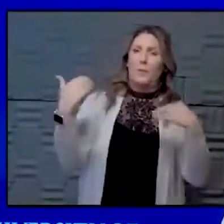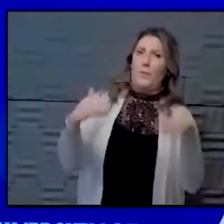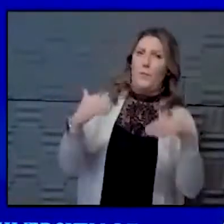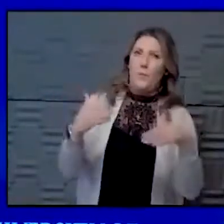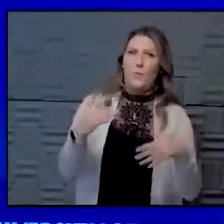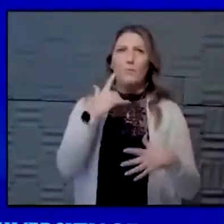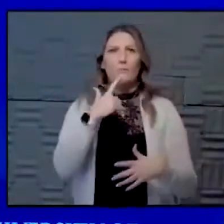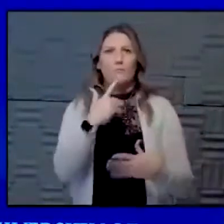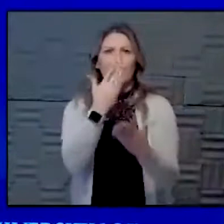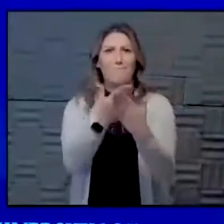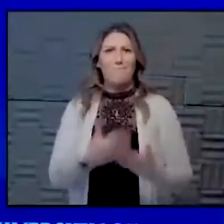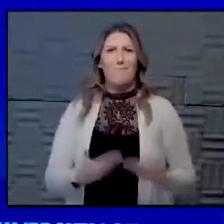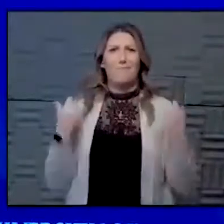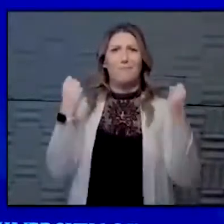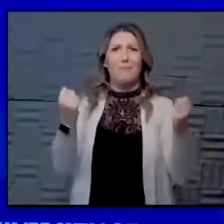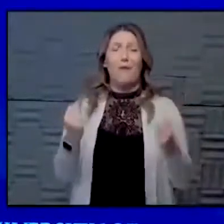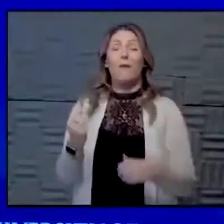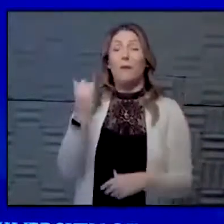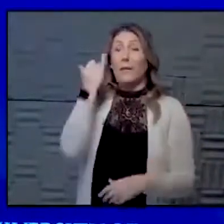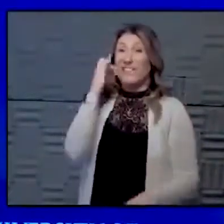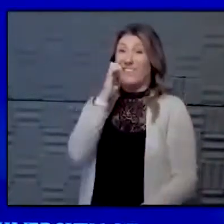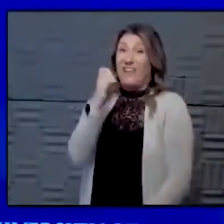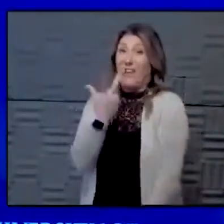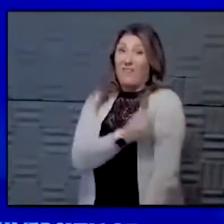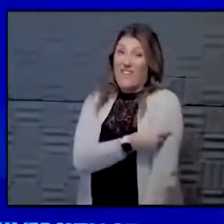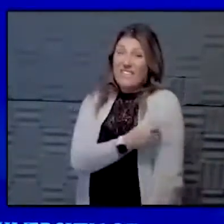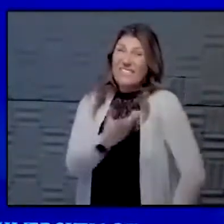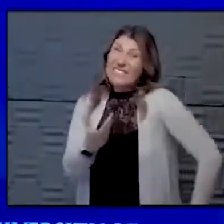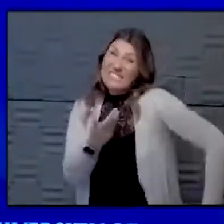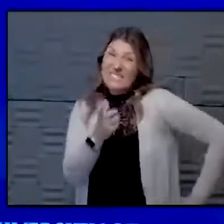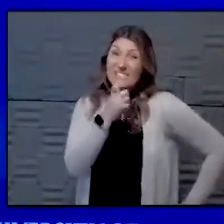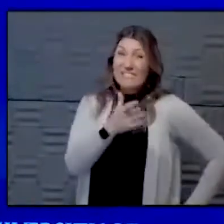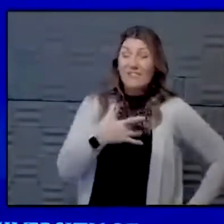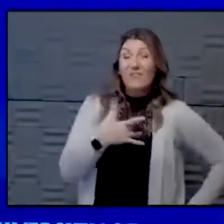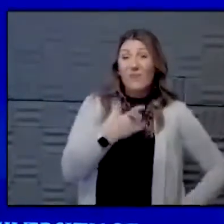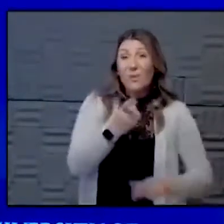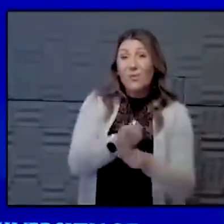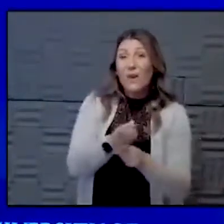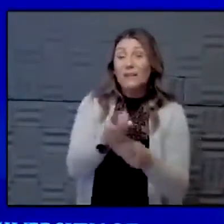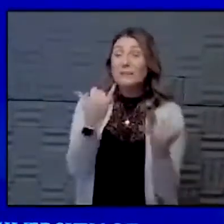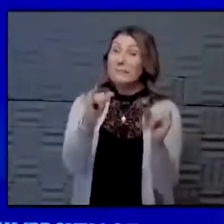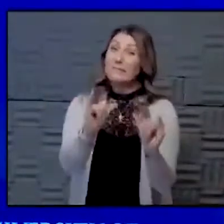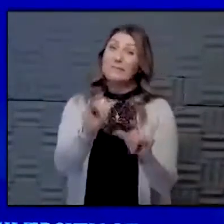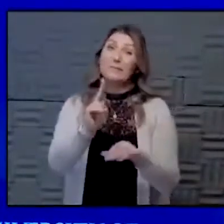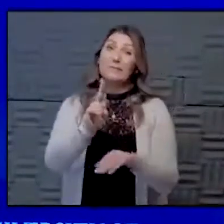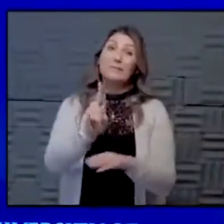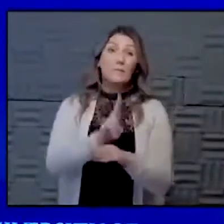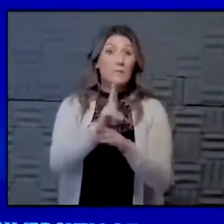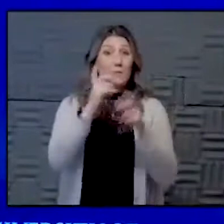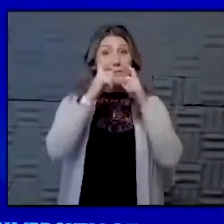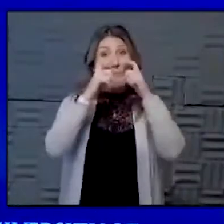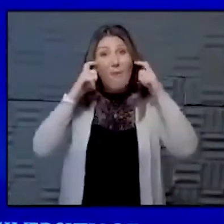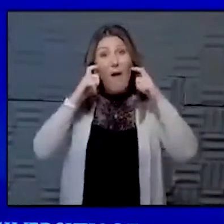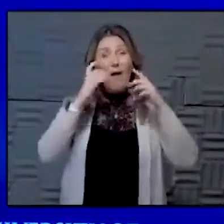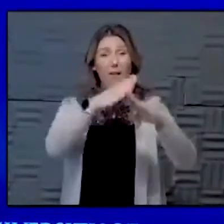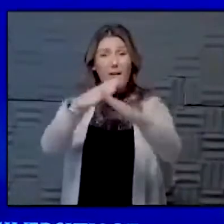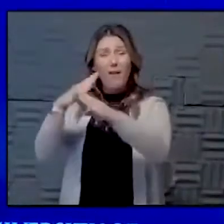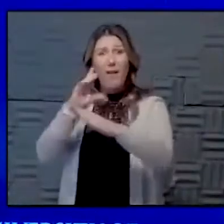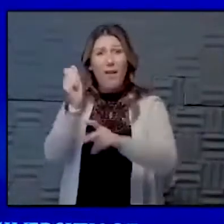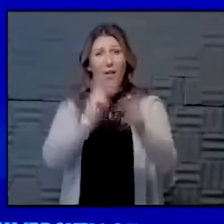you haven't been vaccinated, even though it doesn't feel right, I still think you should be wearing a mask to protect other people who haven't been